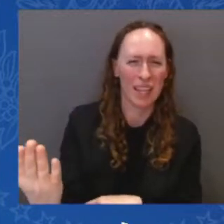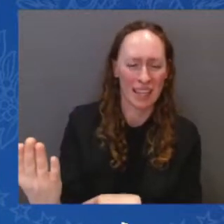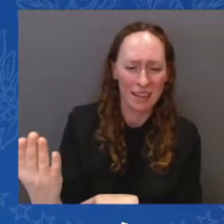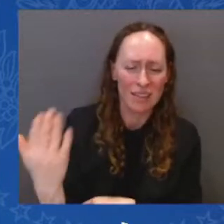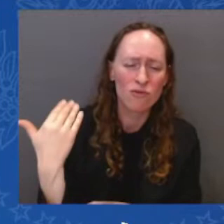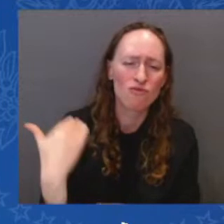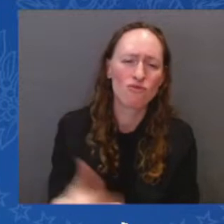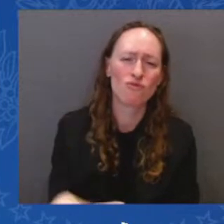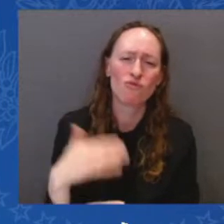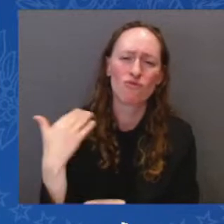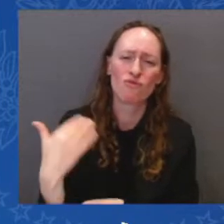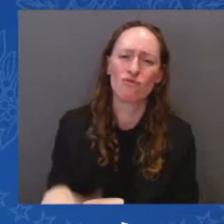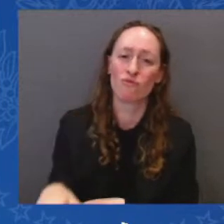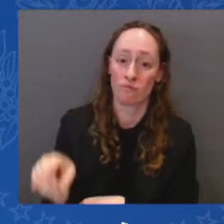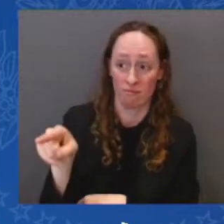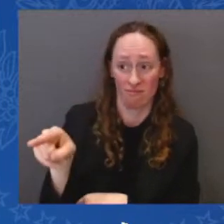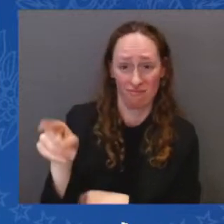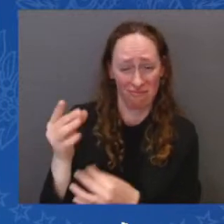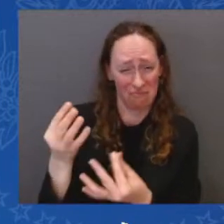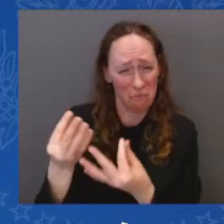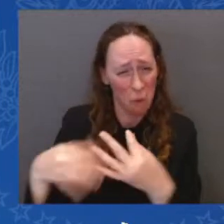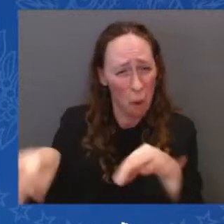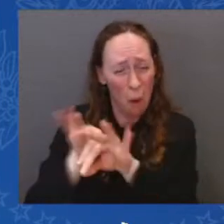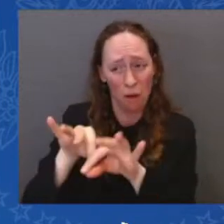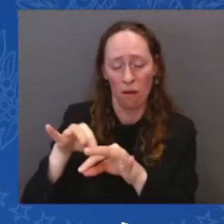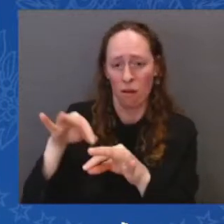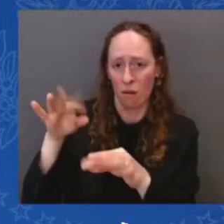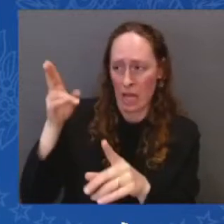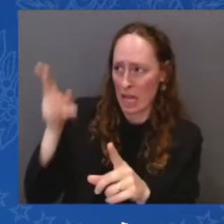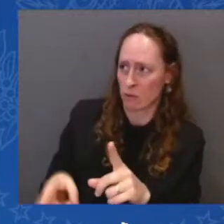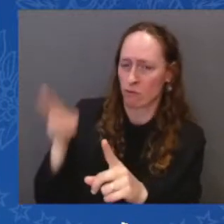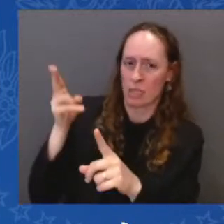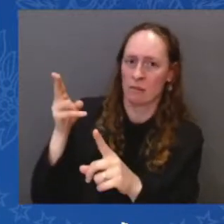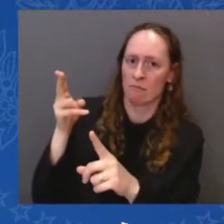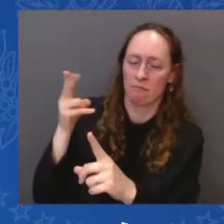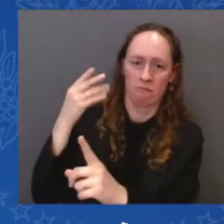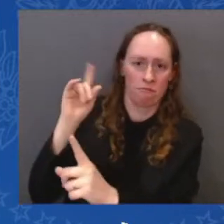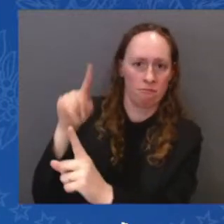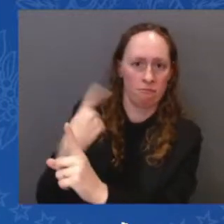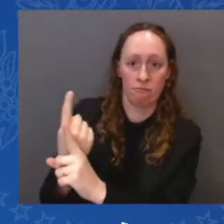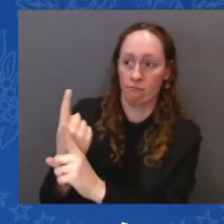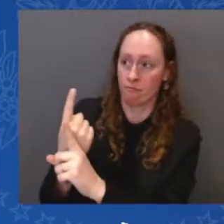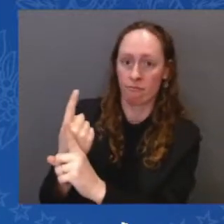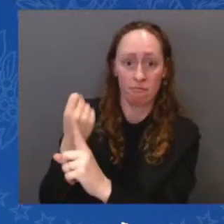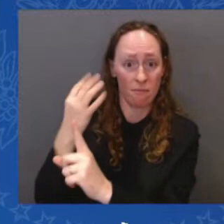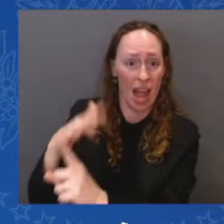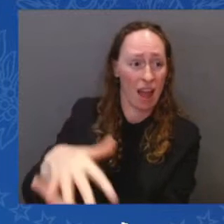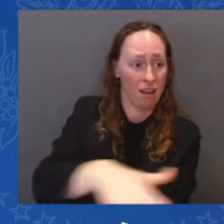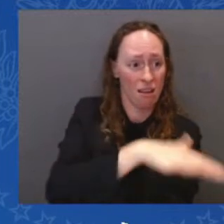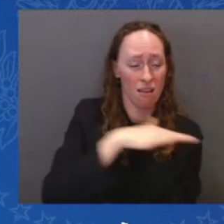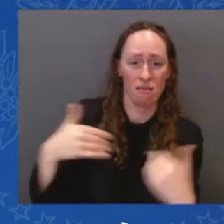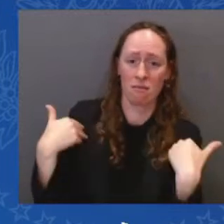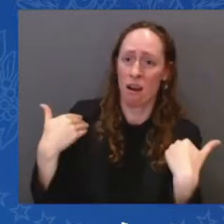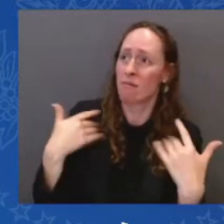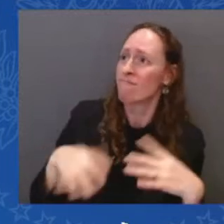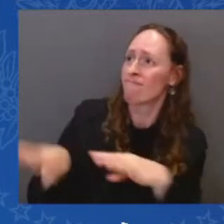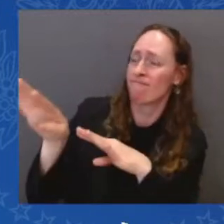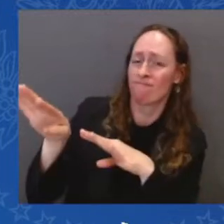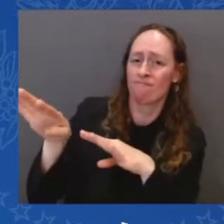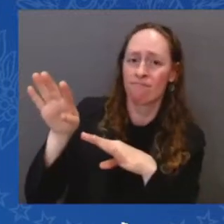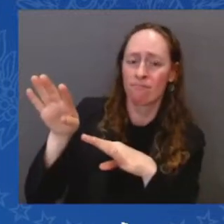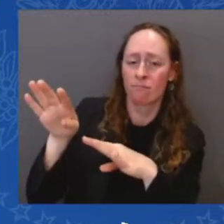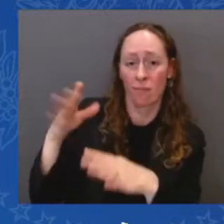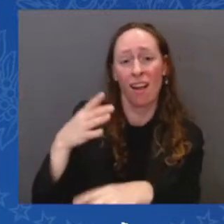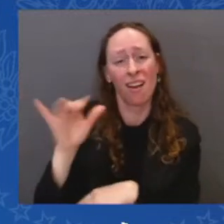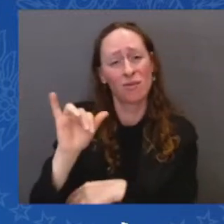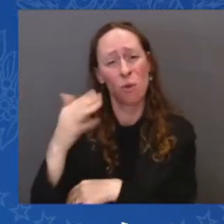Dianne made her mark on everything from national security to the environment, to gun safety, to protecting civil liberties. The country's going to